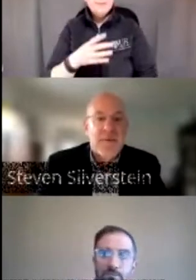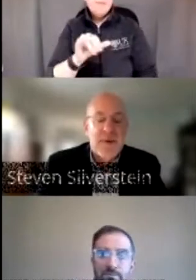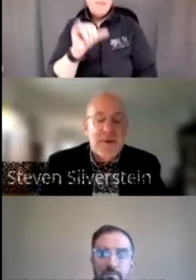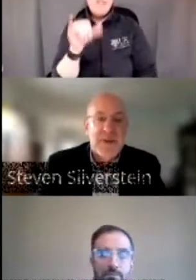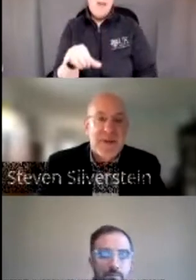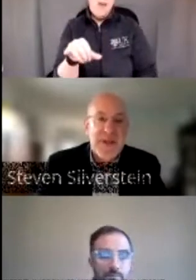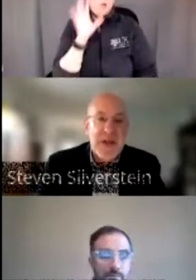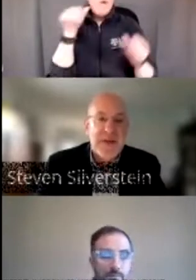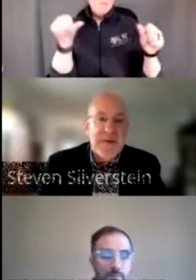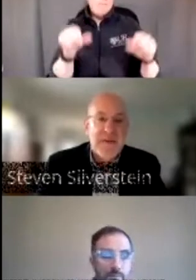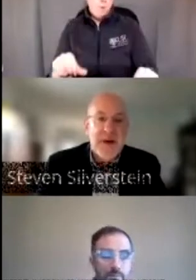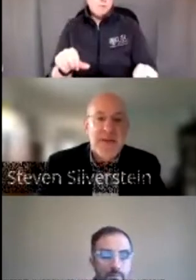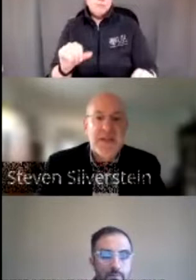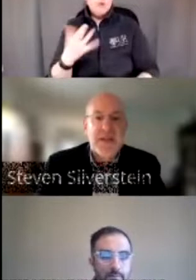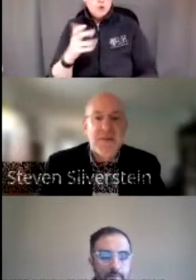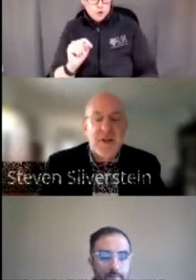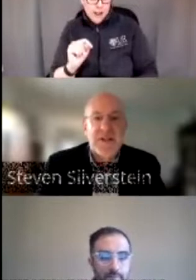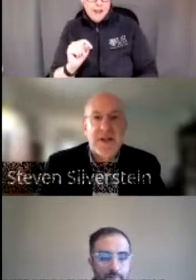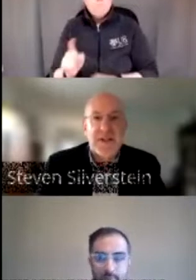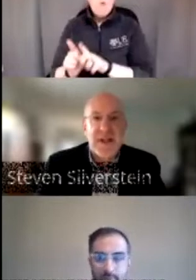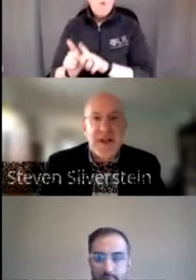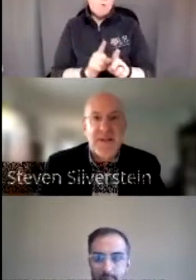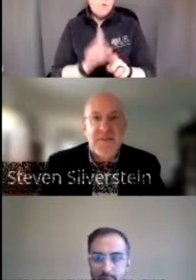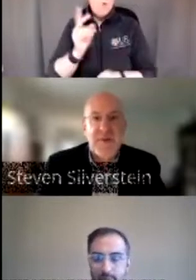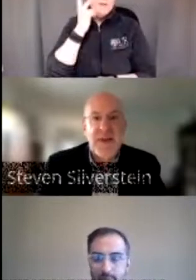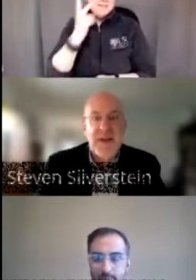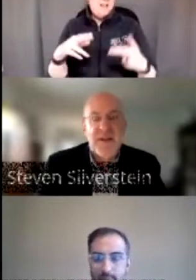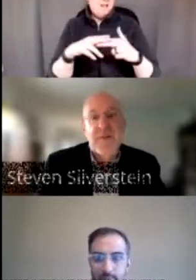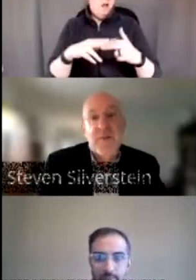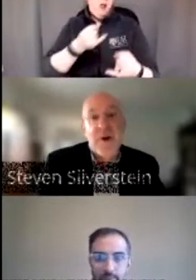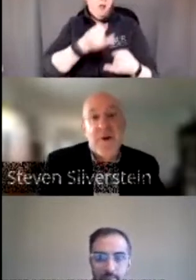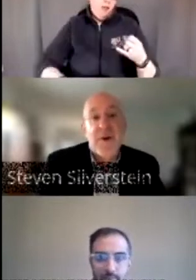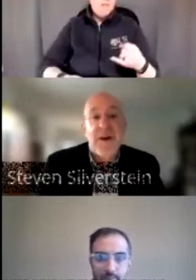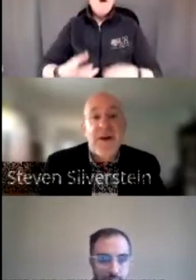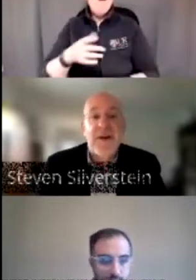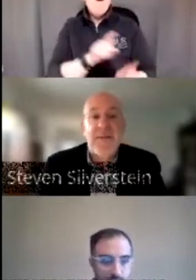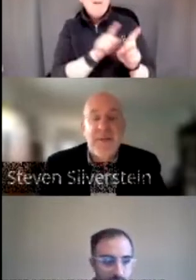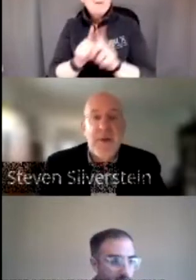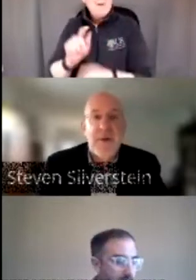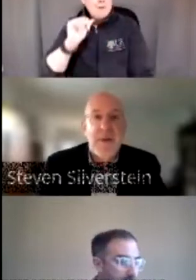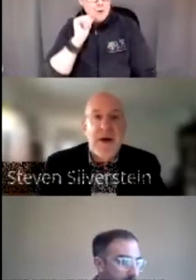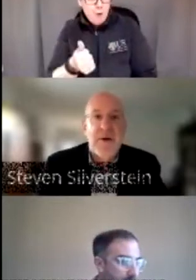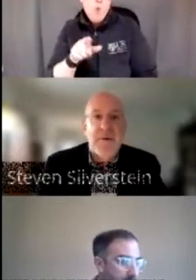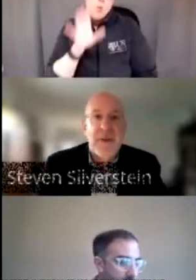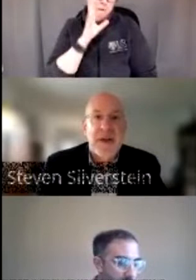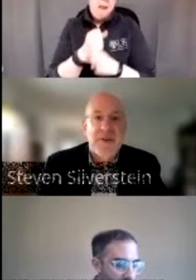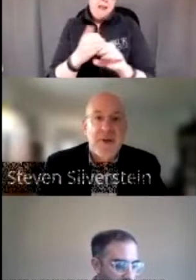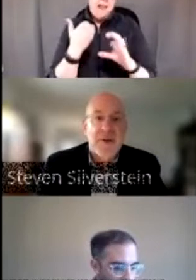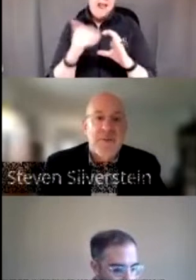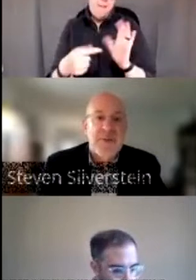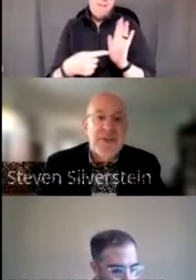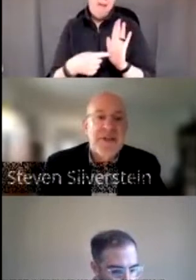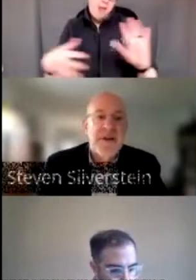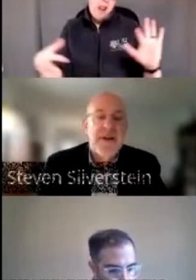will be posted in the chat box as well as on a slide at the very end. And then tomorrow, an email will come out with that as well.